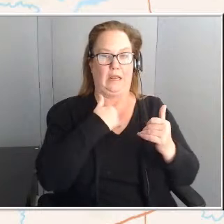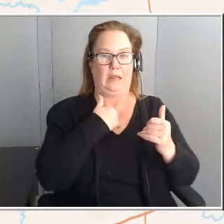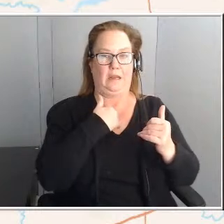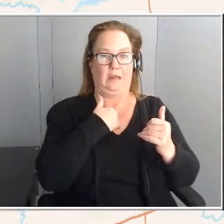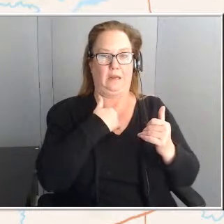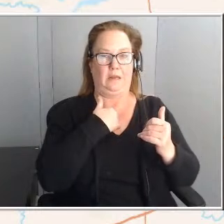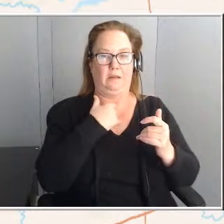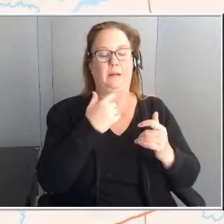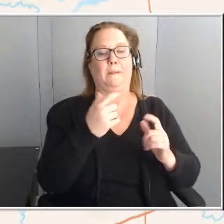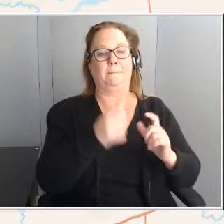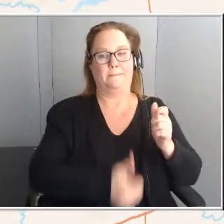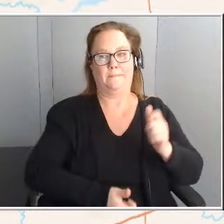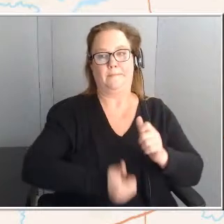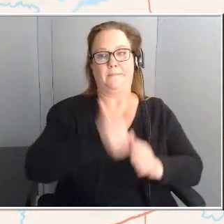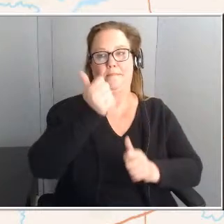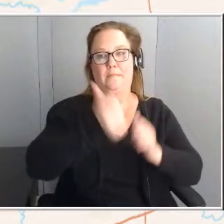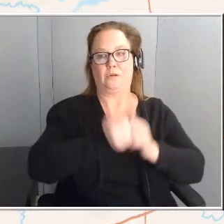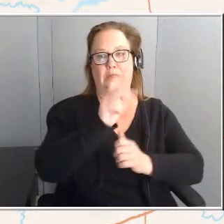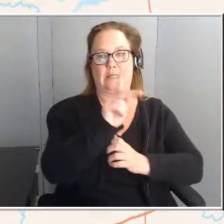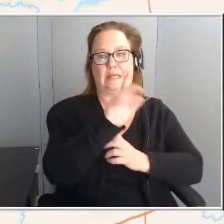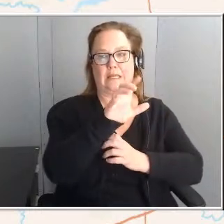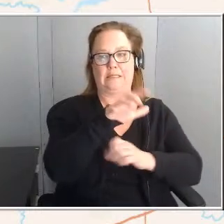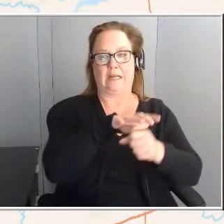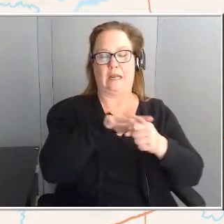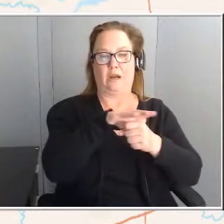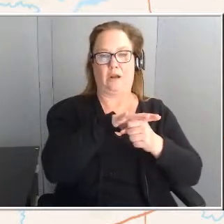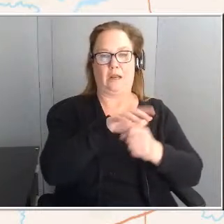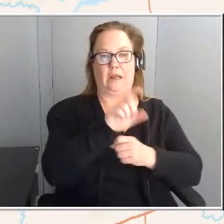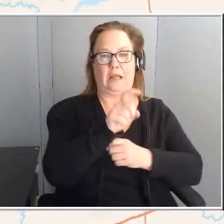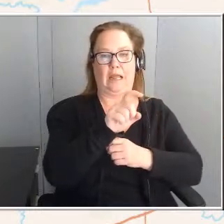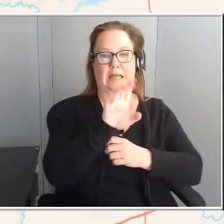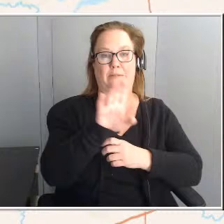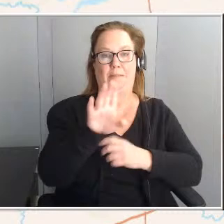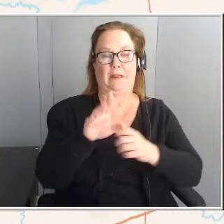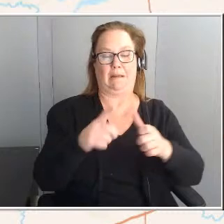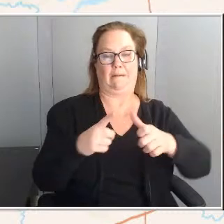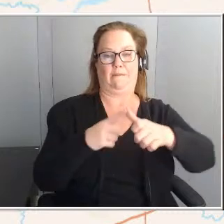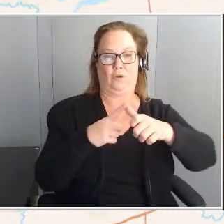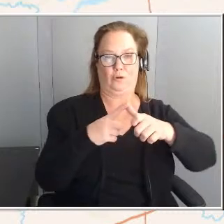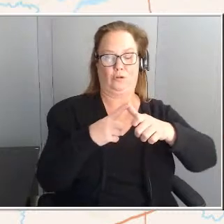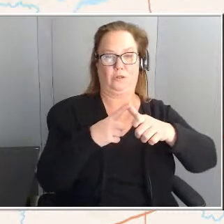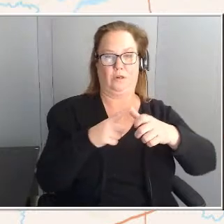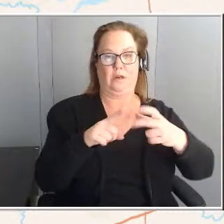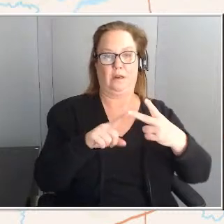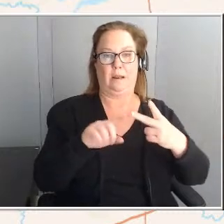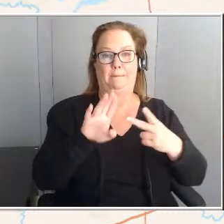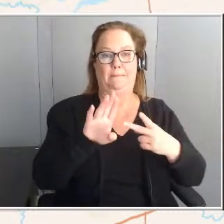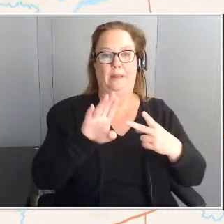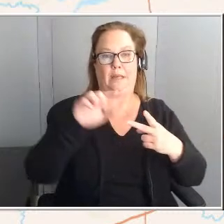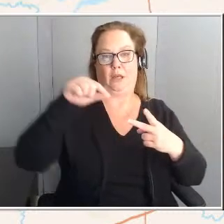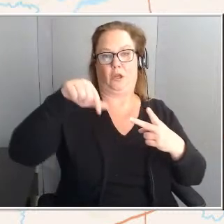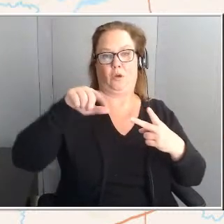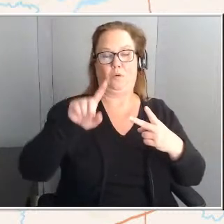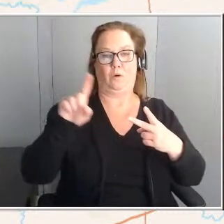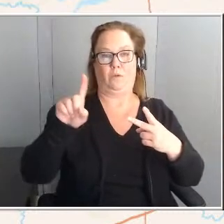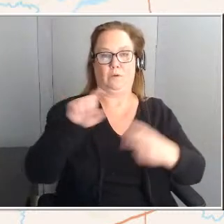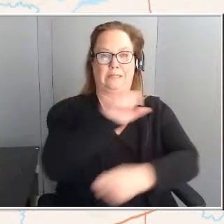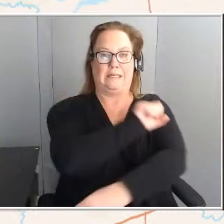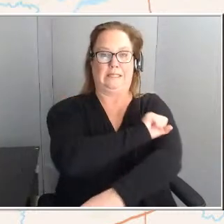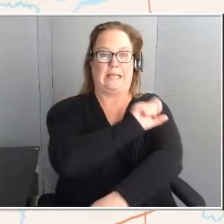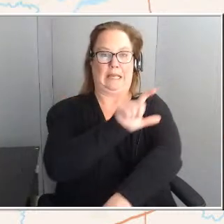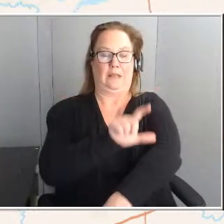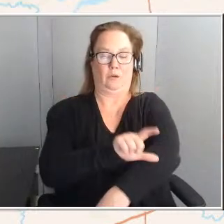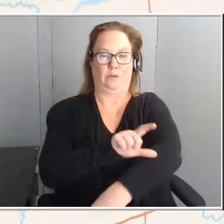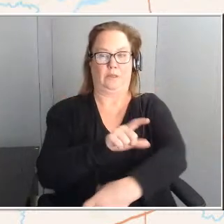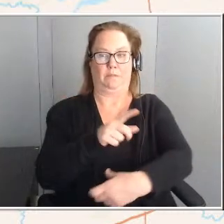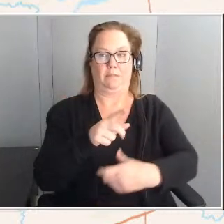be the exception. Most of the Kansas City area had XBB first, and BQ11 was more on the St. Louis side, but they're